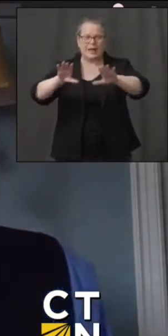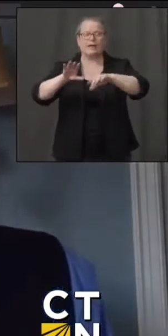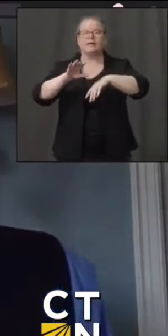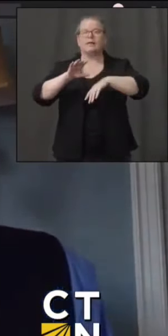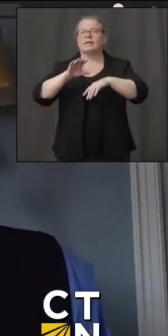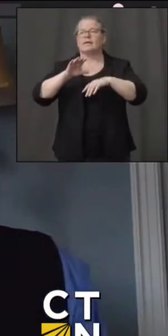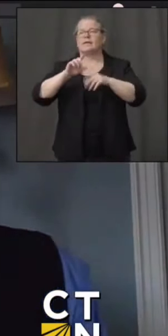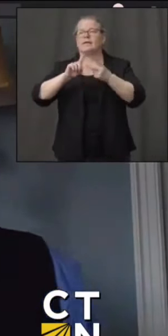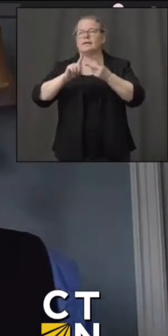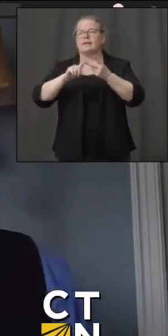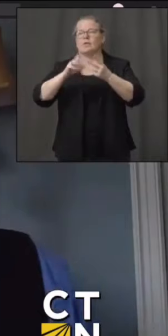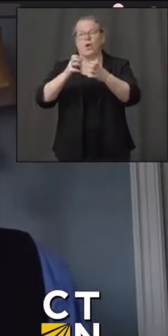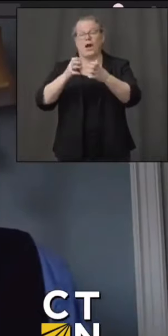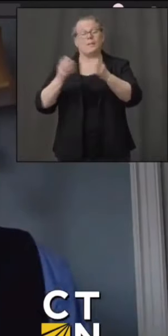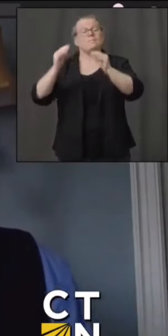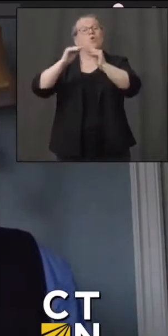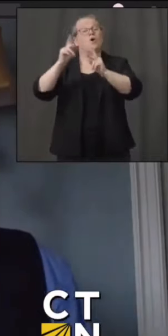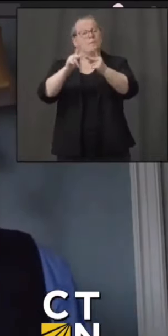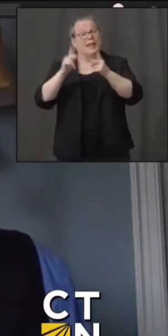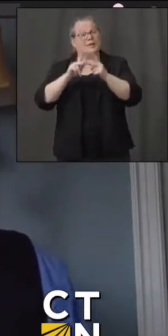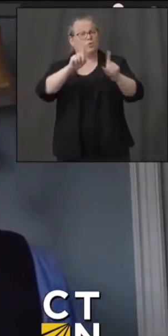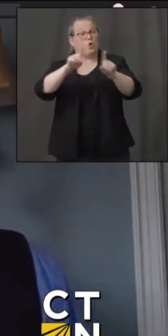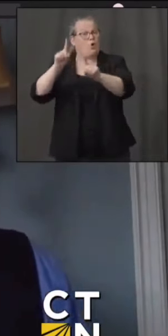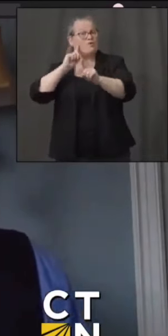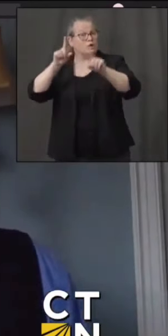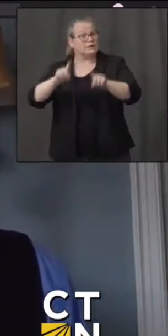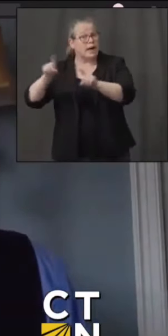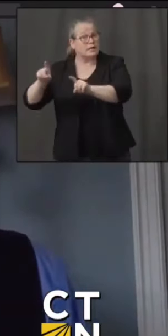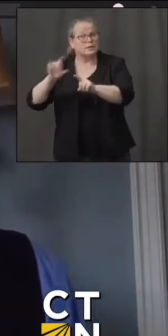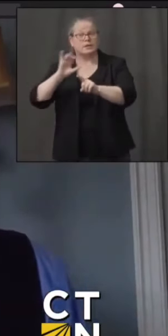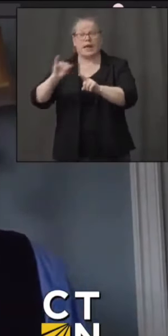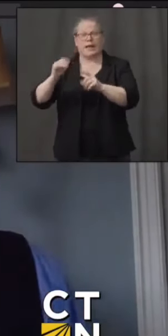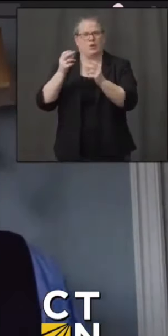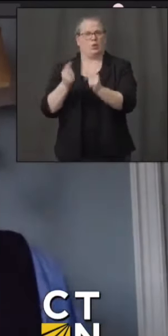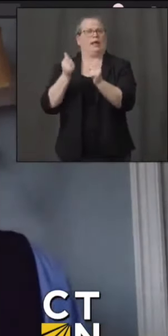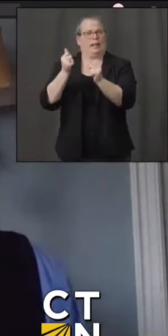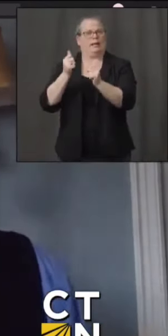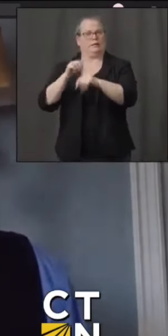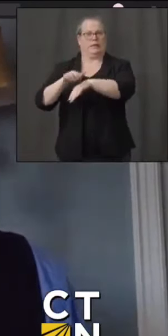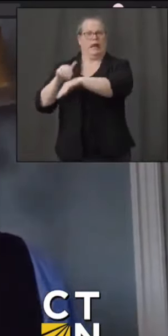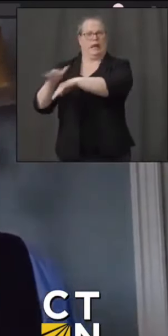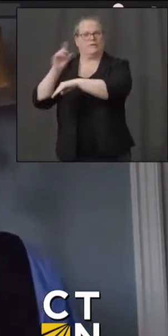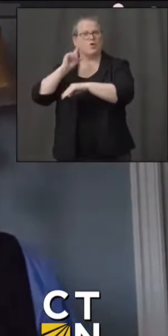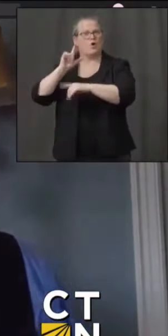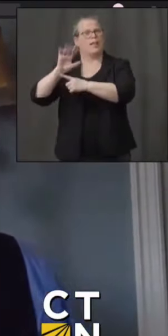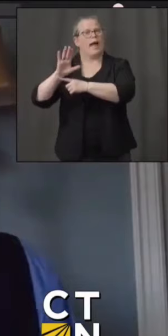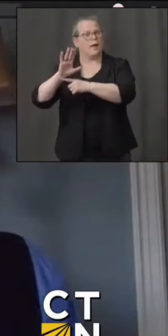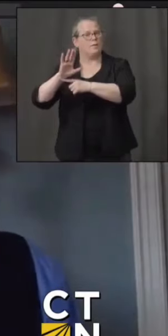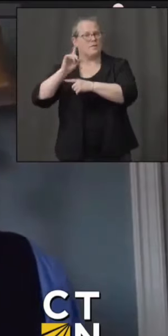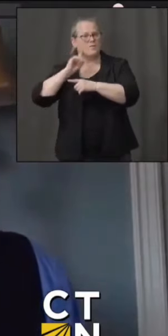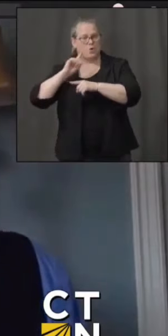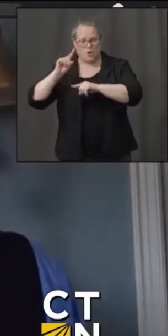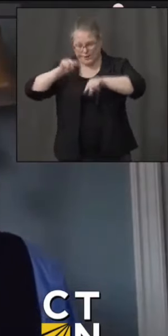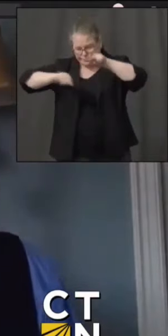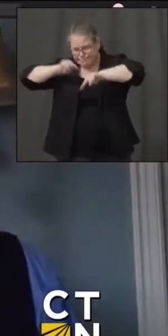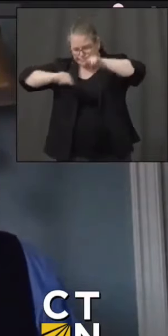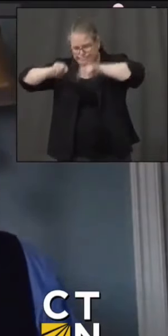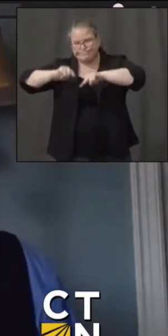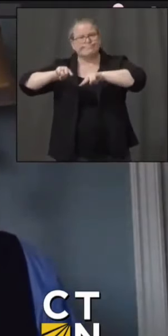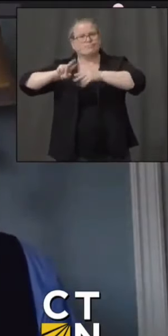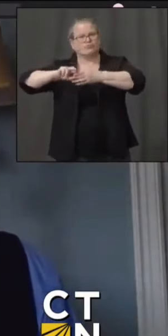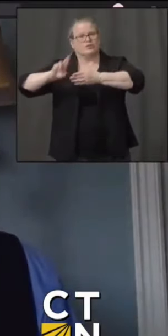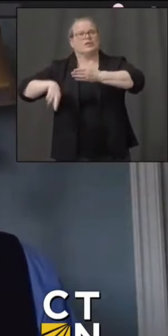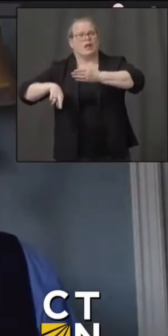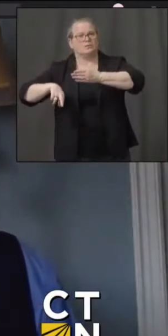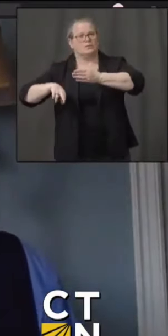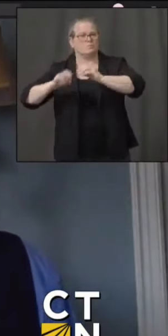places and moving those specimens quickly to the laboratories that we'll be working with in the ramp up